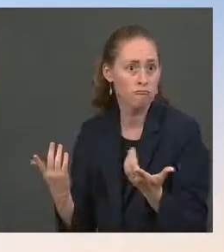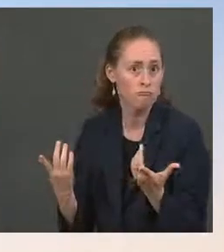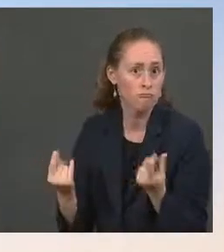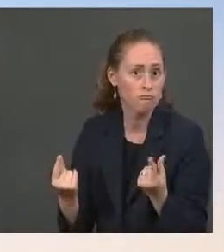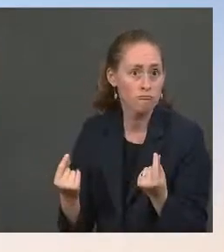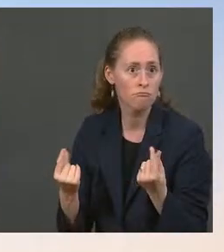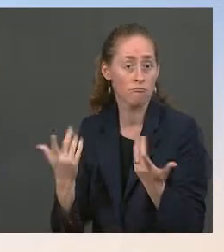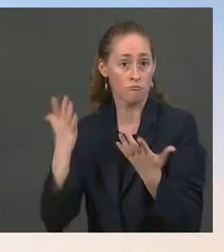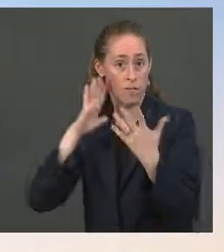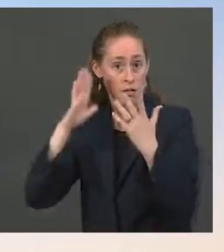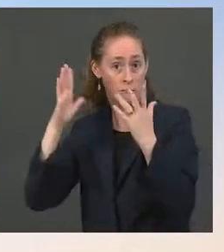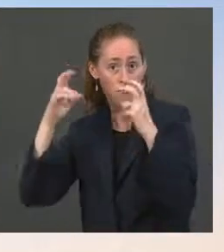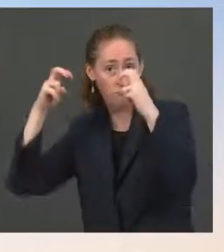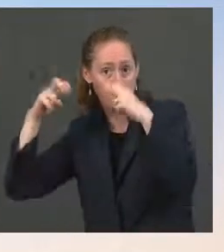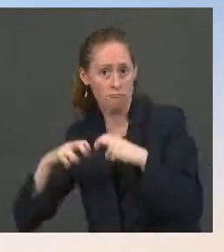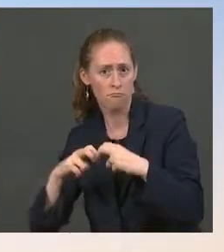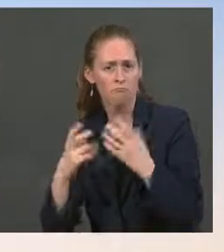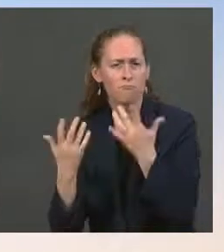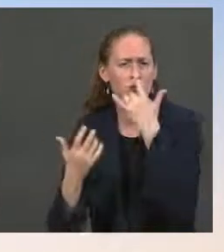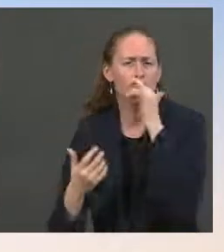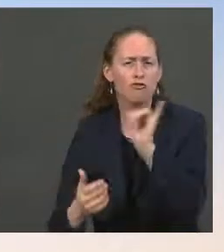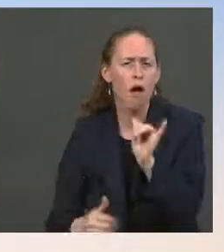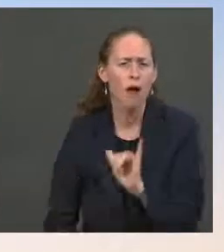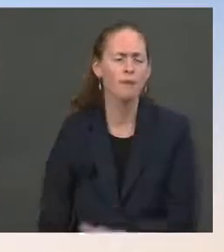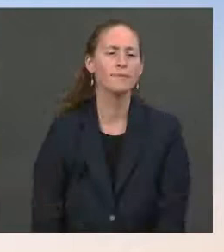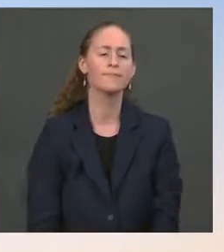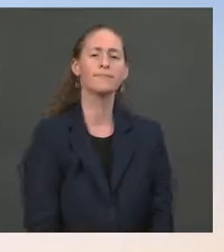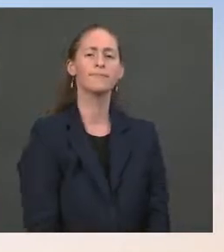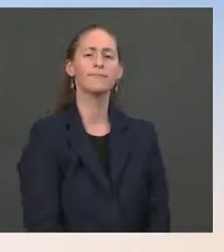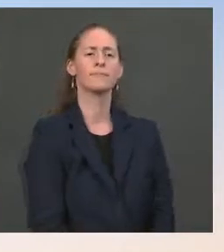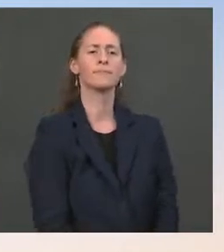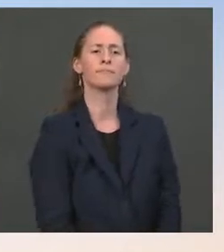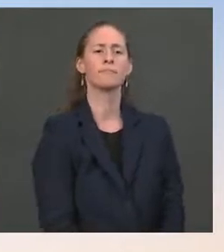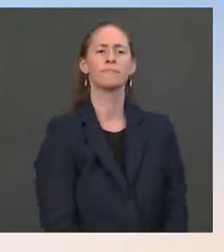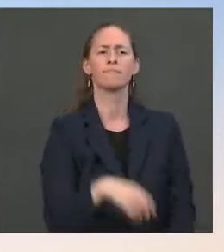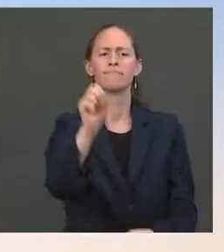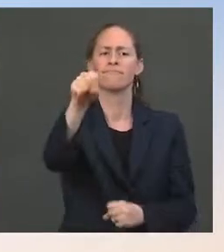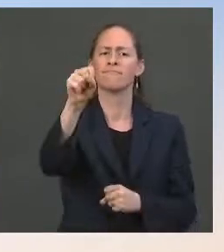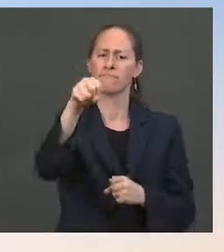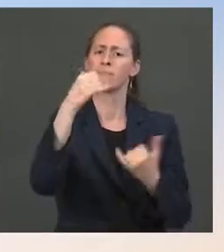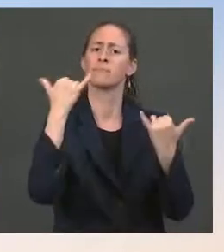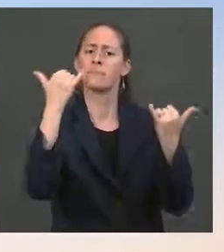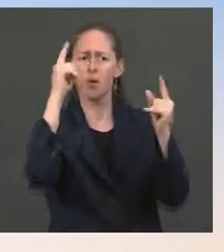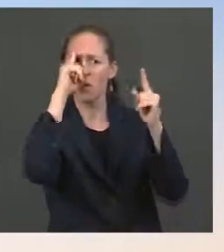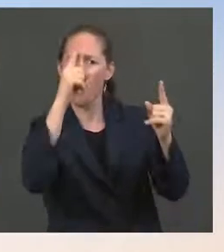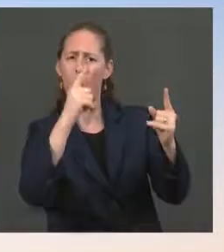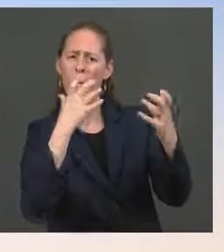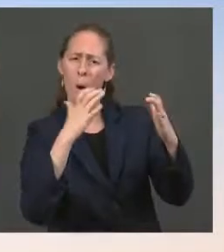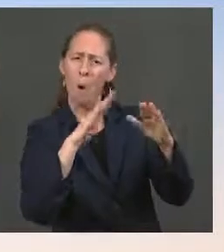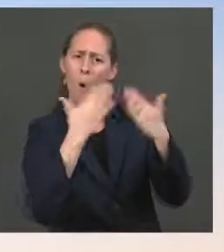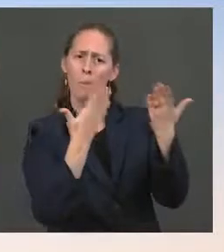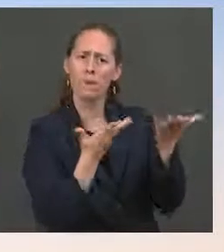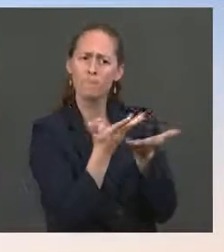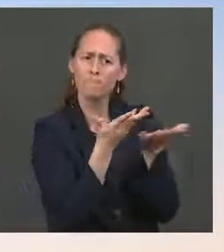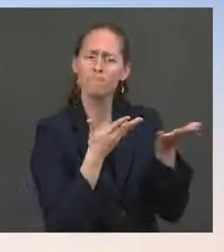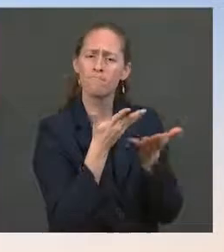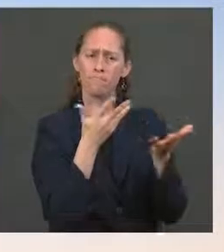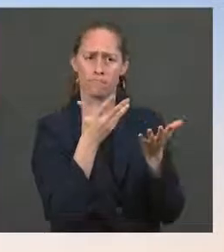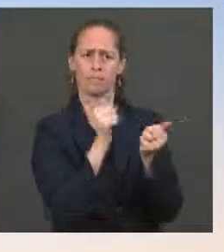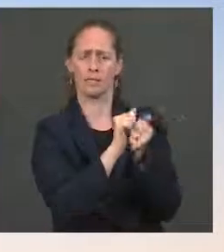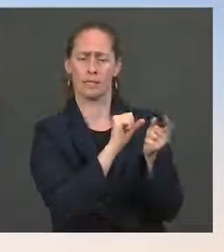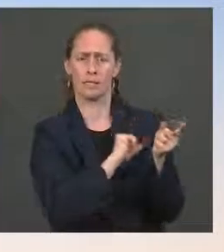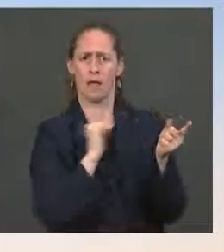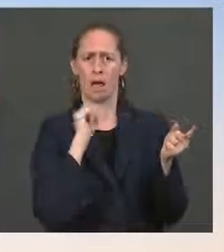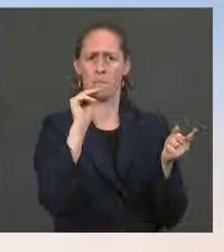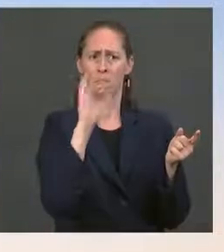or? I think what the president was conveying is that he's, of course, open to speaking to Senator McConnell. That's the role, or should be the role,